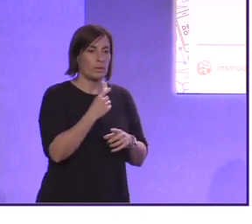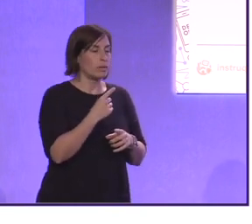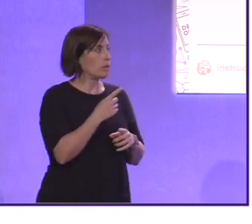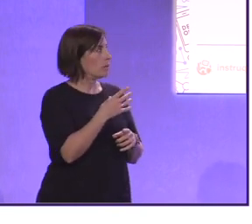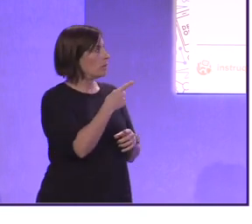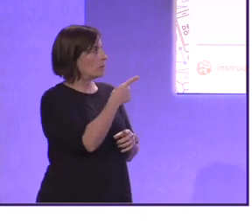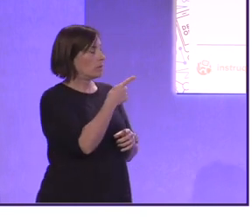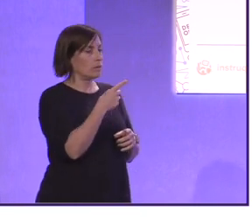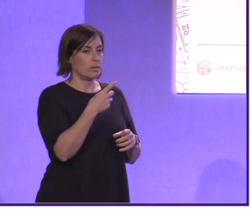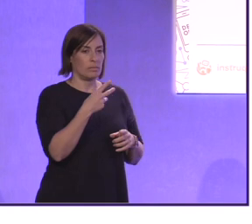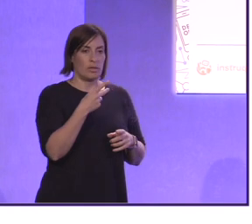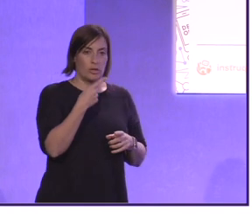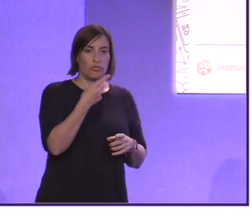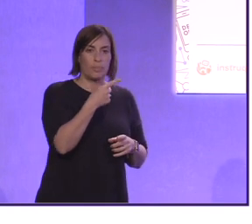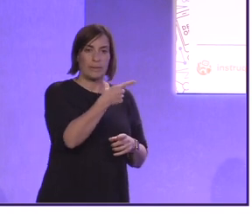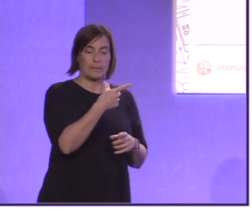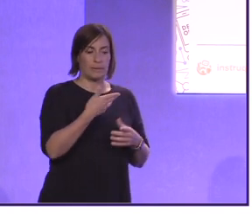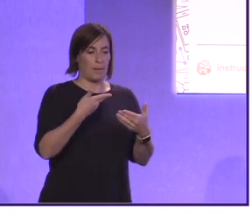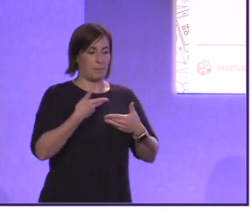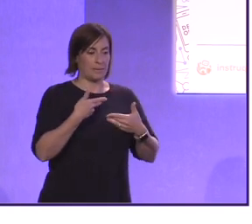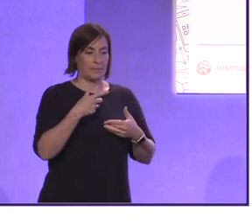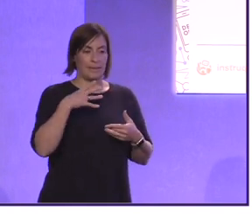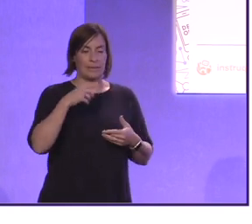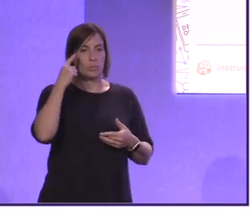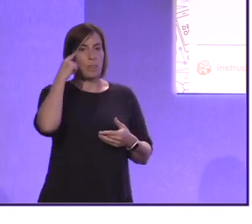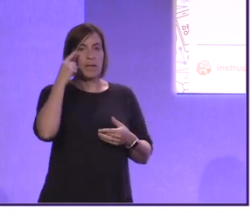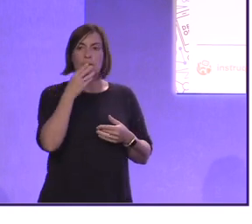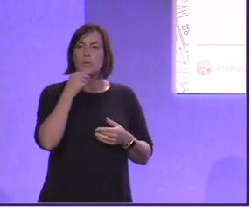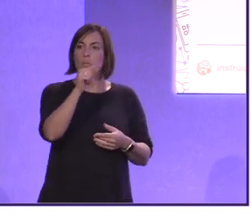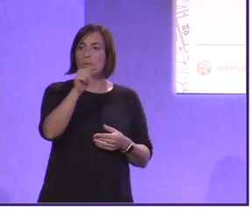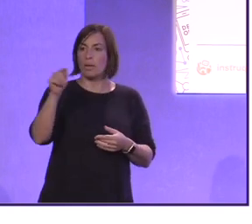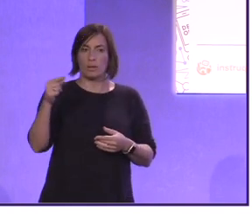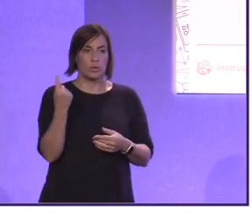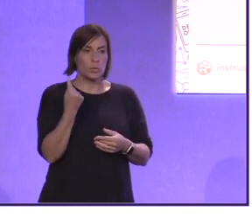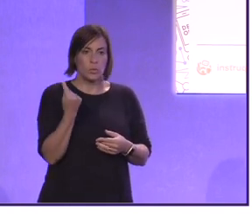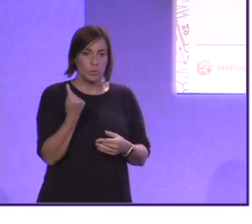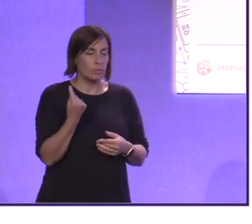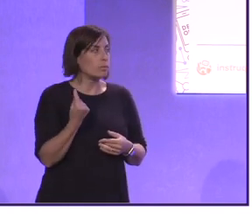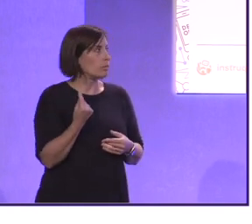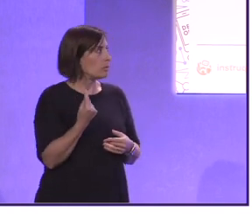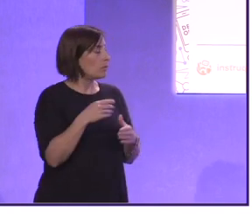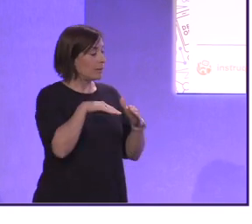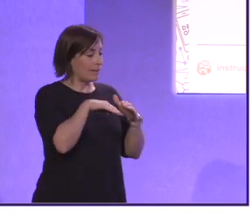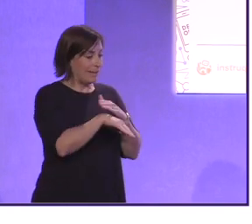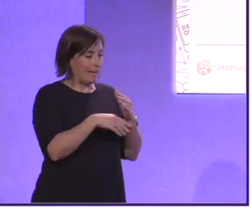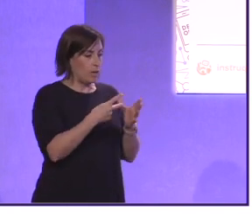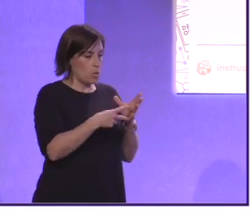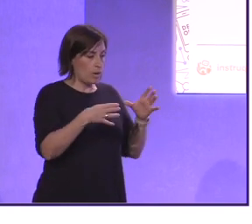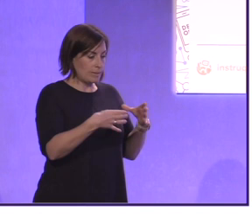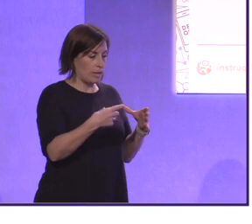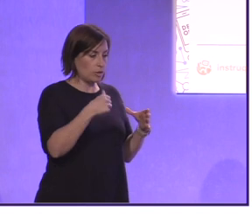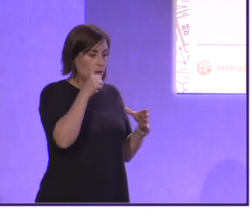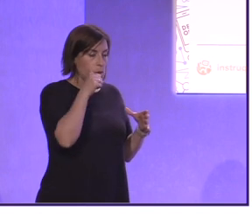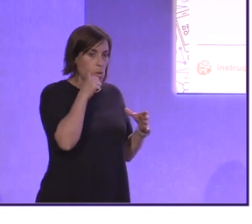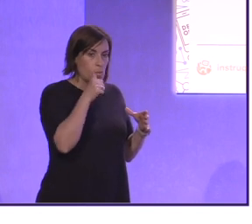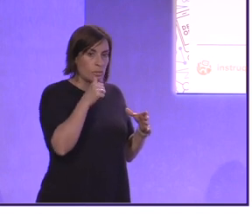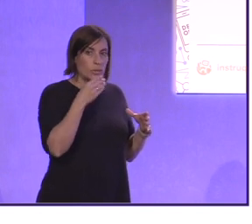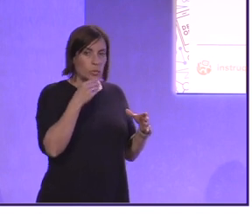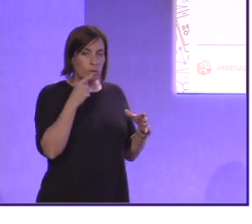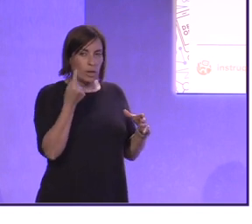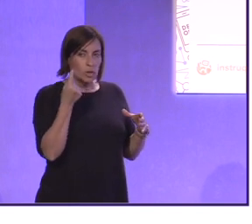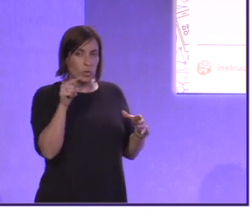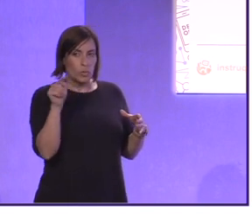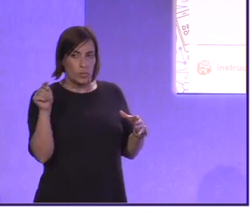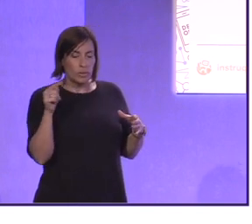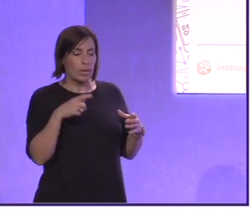users are within our organization, but then also those outside of the organization, because people both within and outside of our organizations are leveraging and benefiting